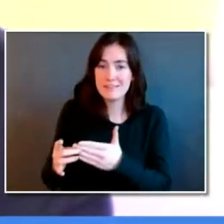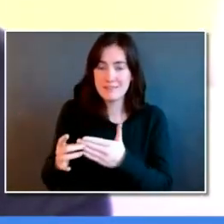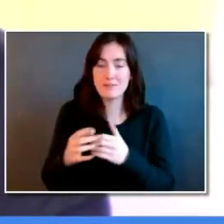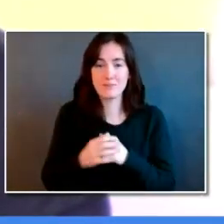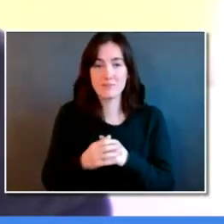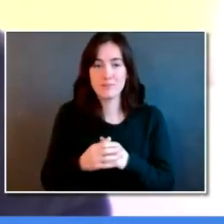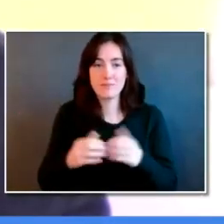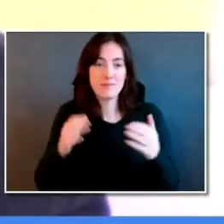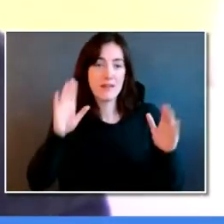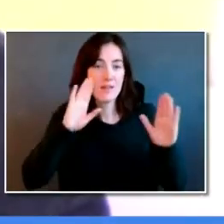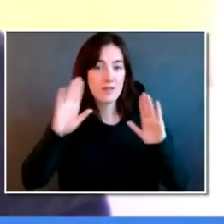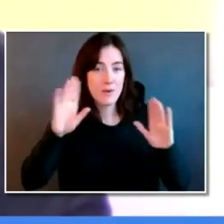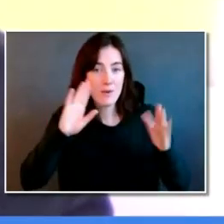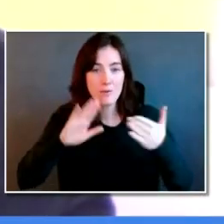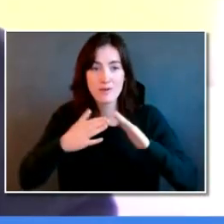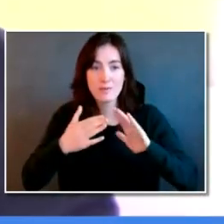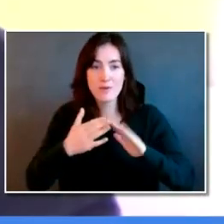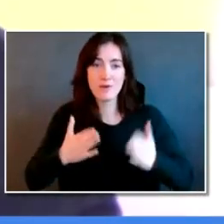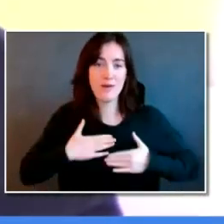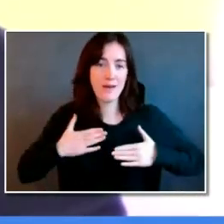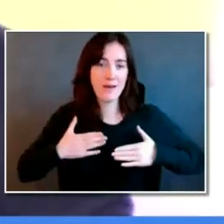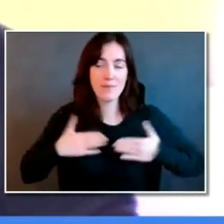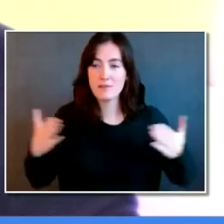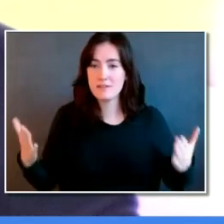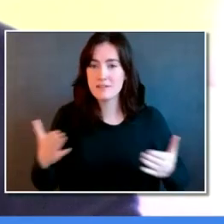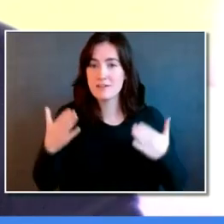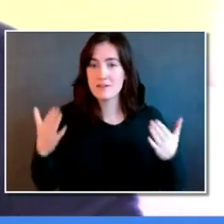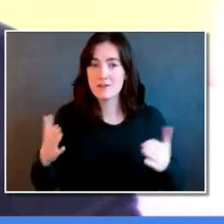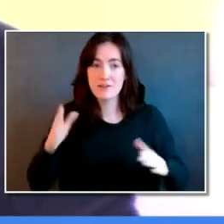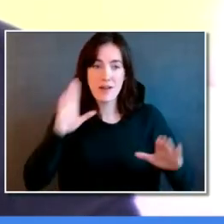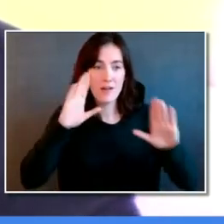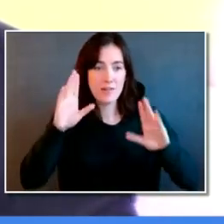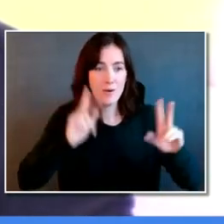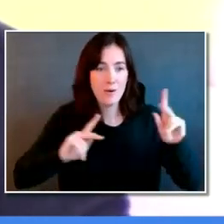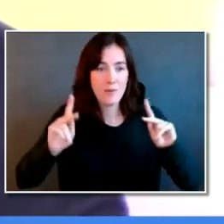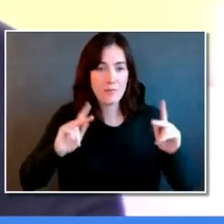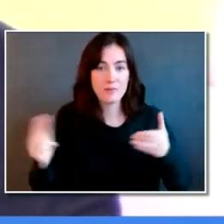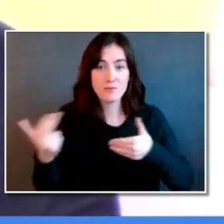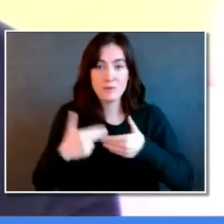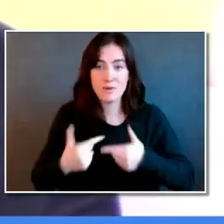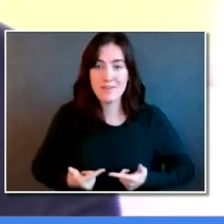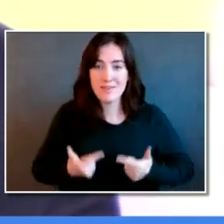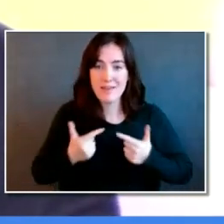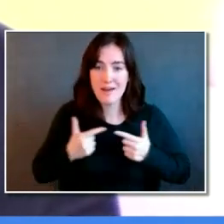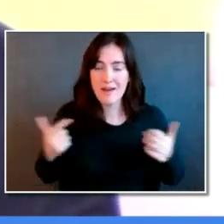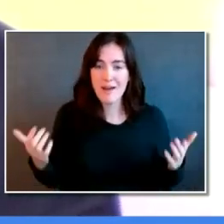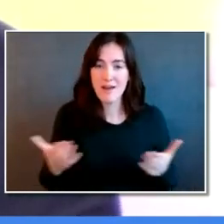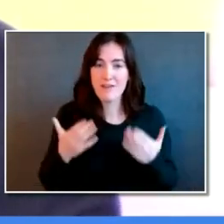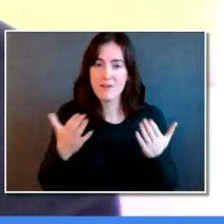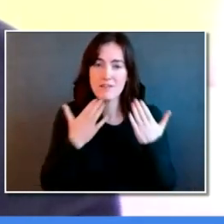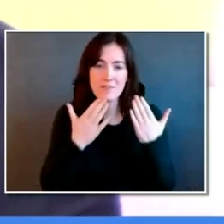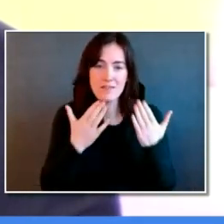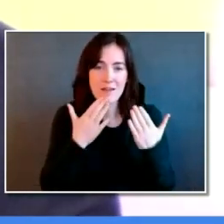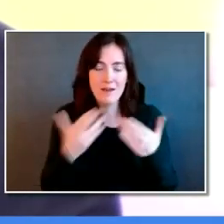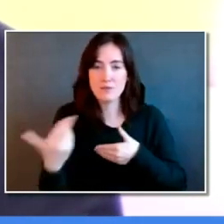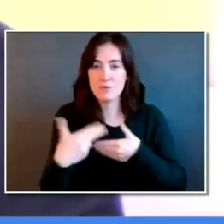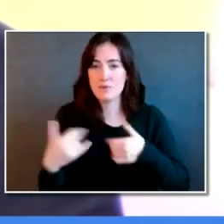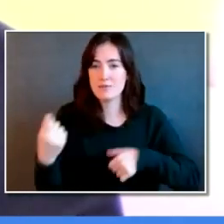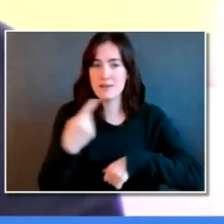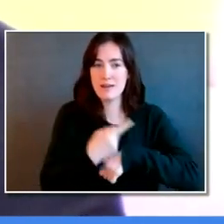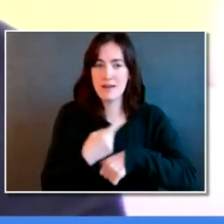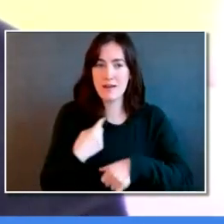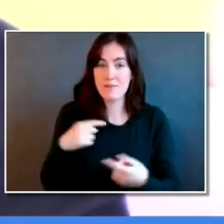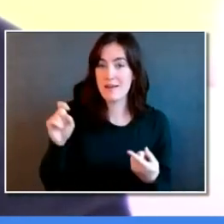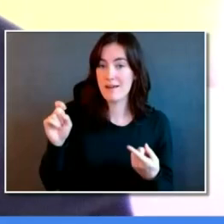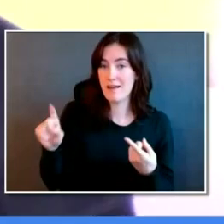glad to be before you. Greetings to those who are joining live with us. Gratitude to join today. But ask Alexis also to